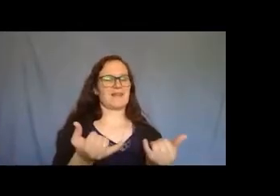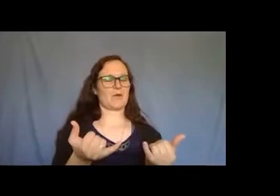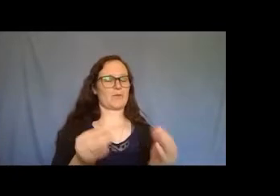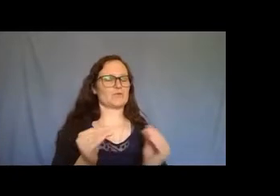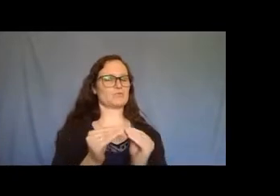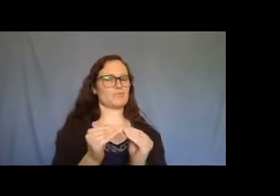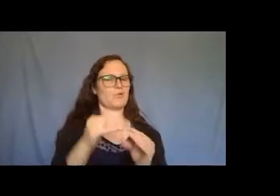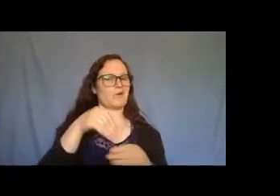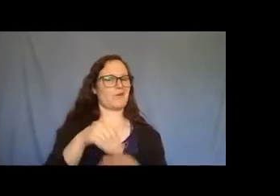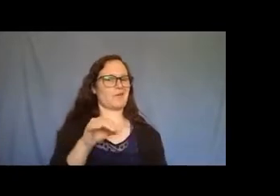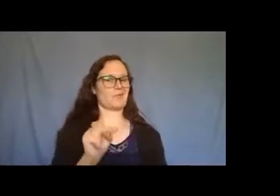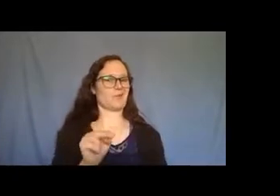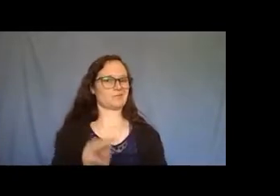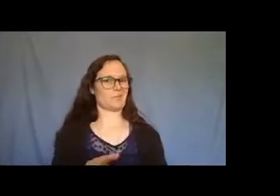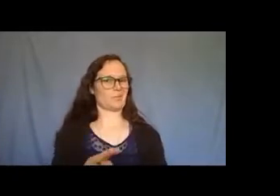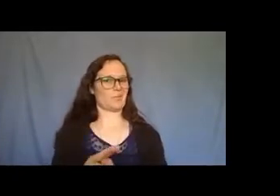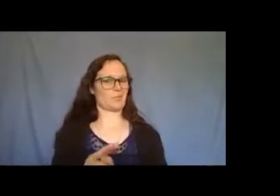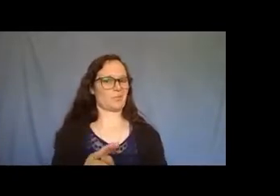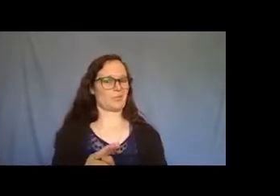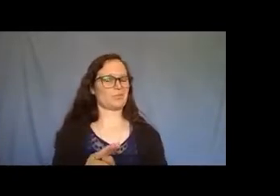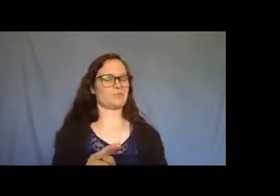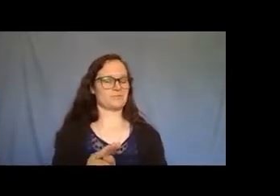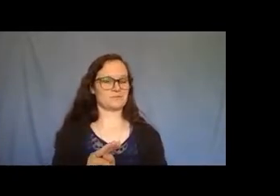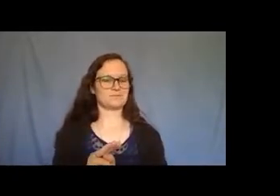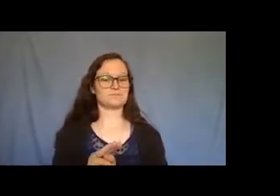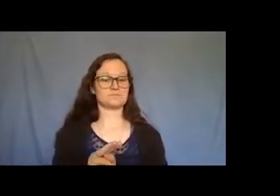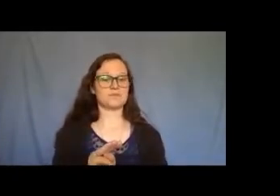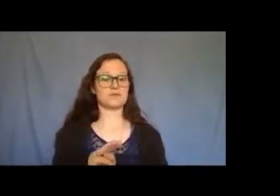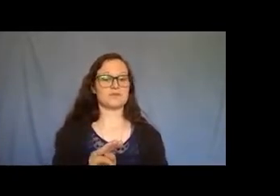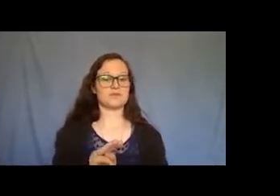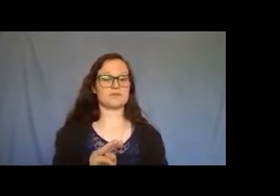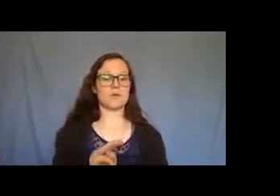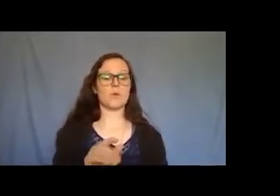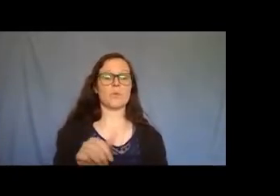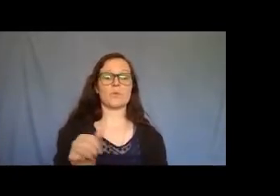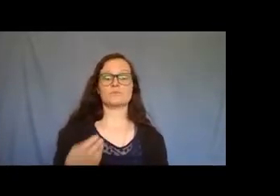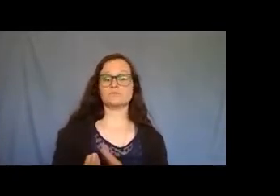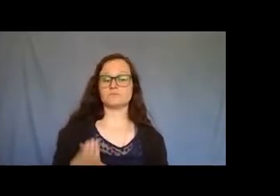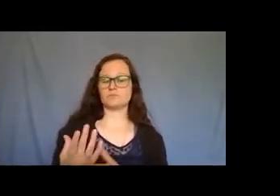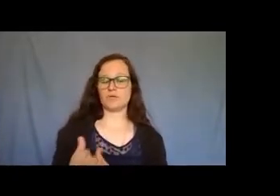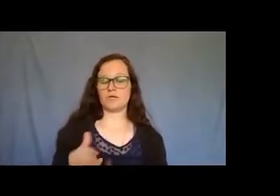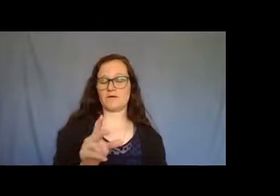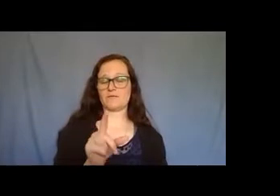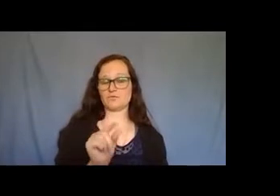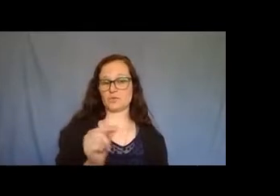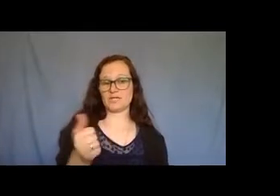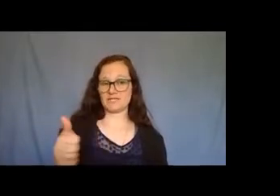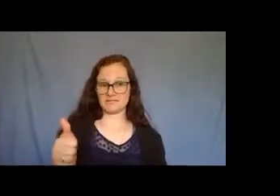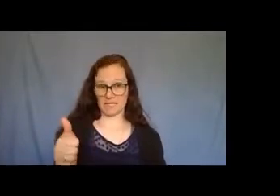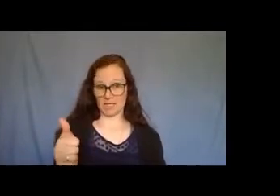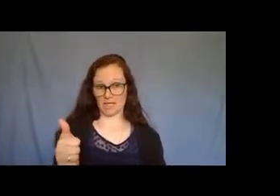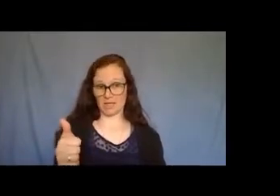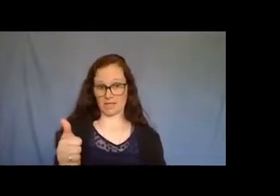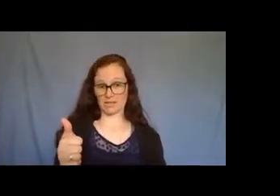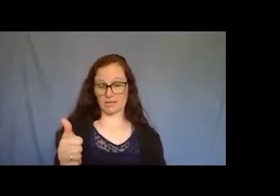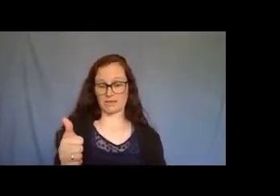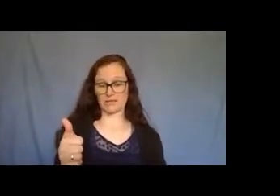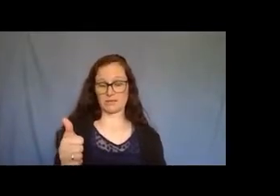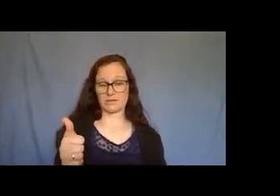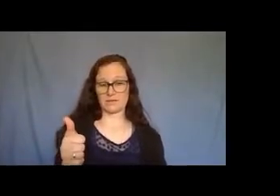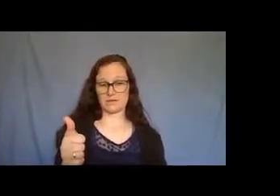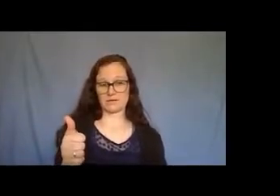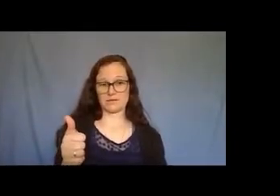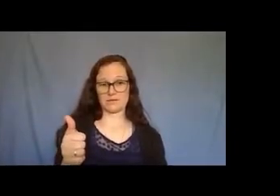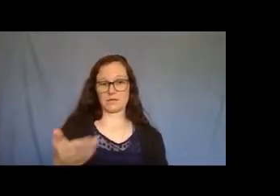And then contrast that with the spring of 2010, which is the last year of data available before